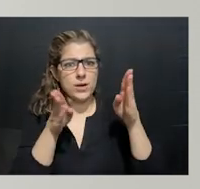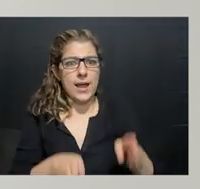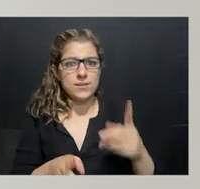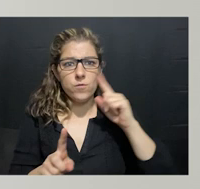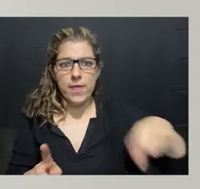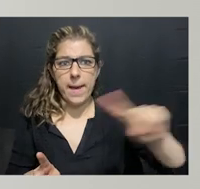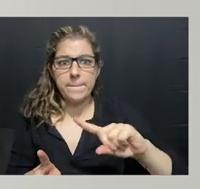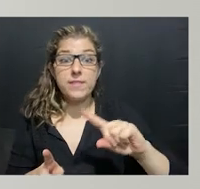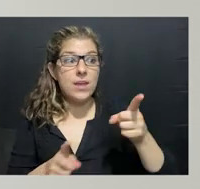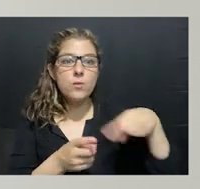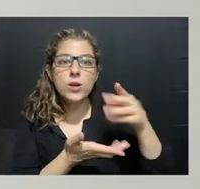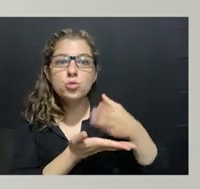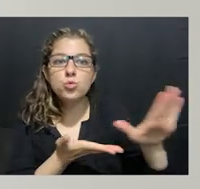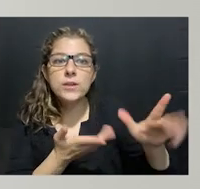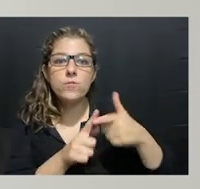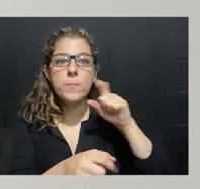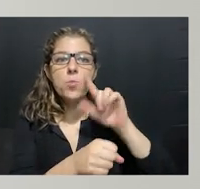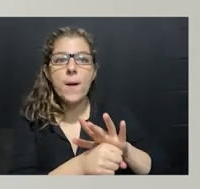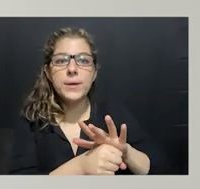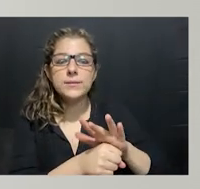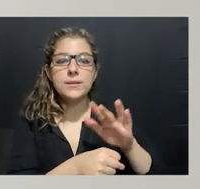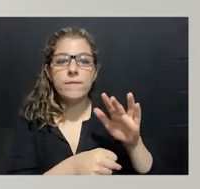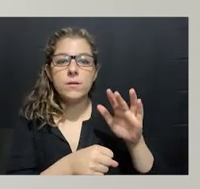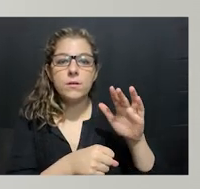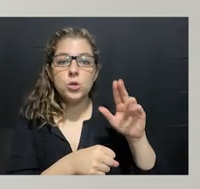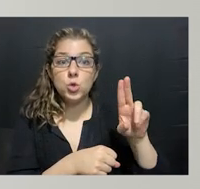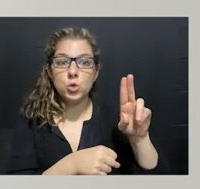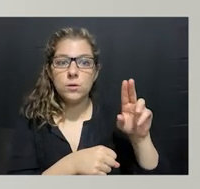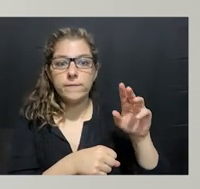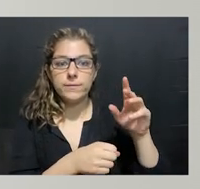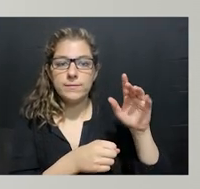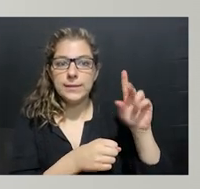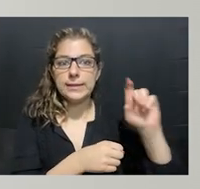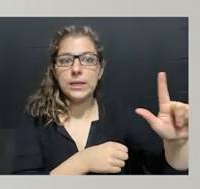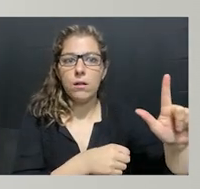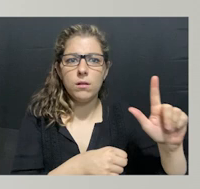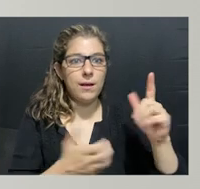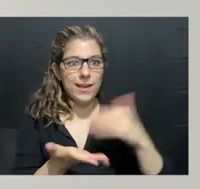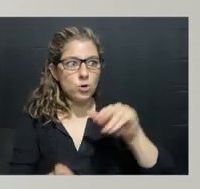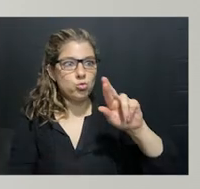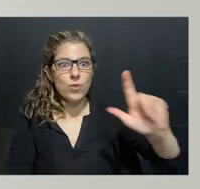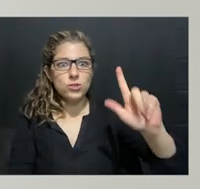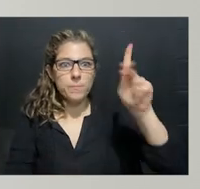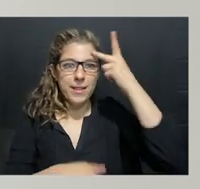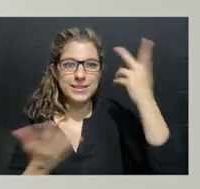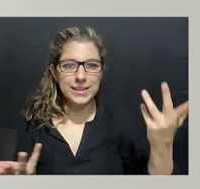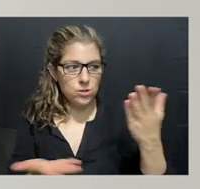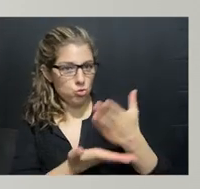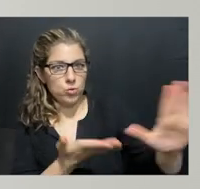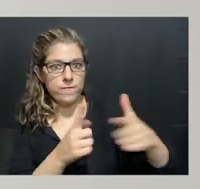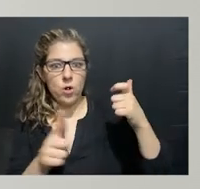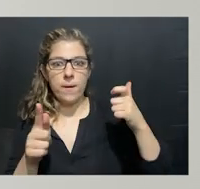behalf of, were excluded from the promise of the New Deal. Racialized politics excluded from the